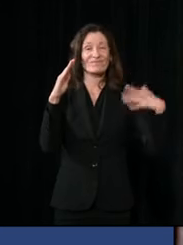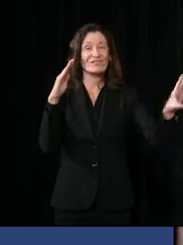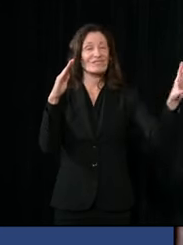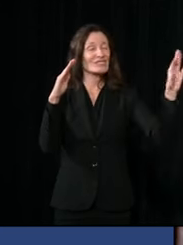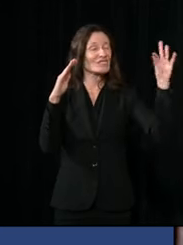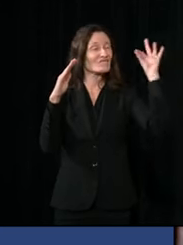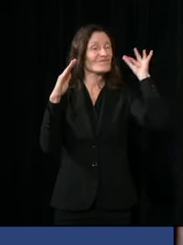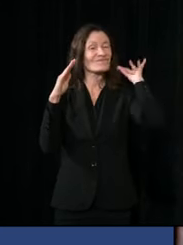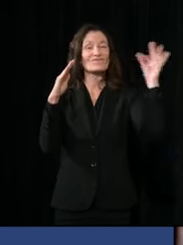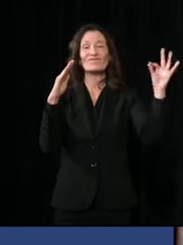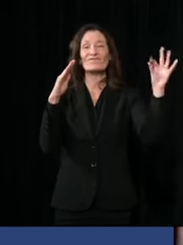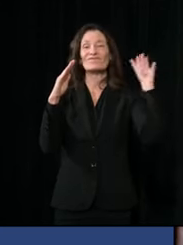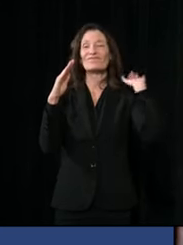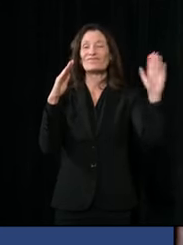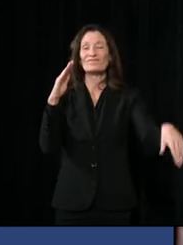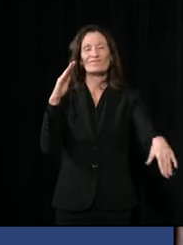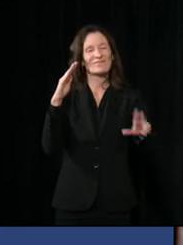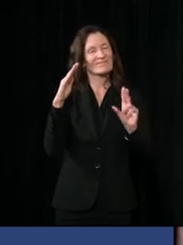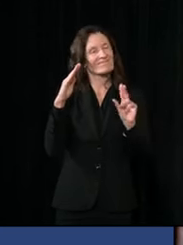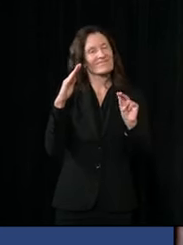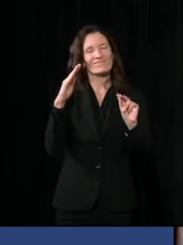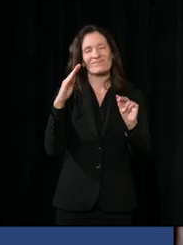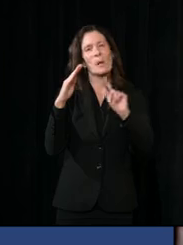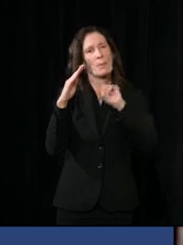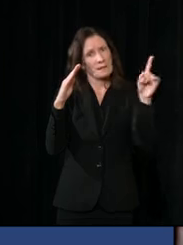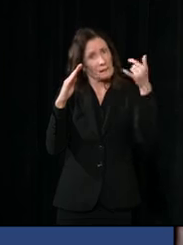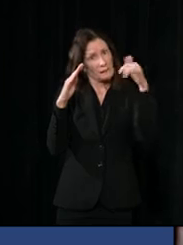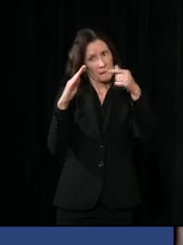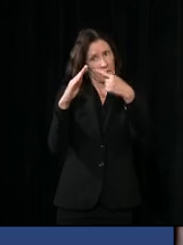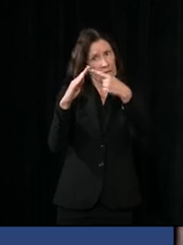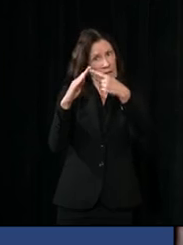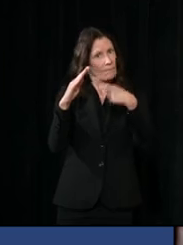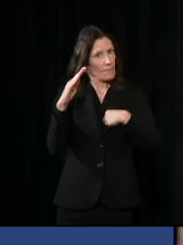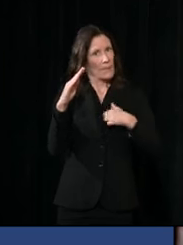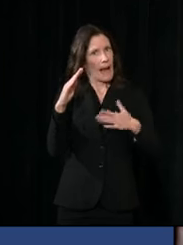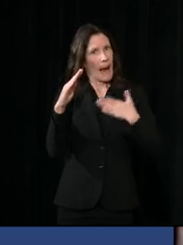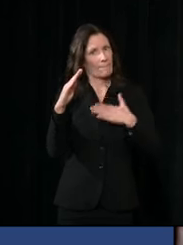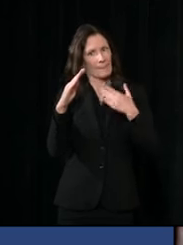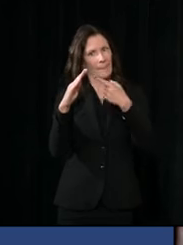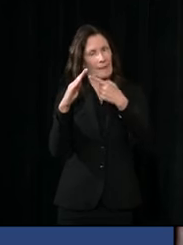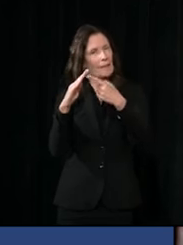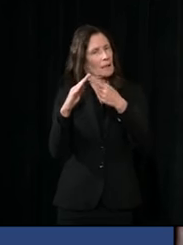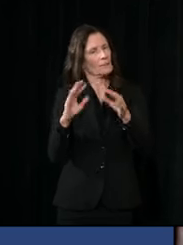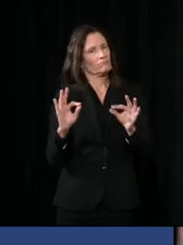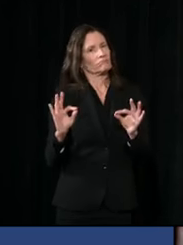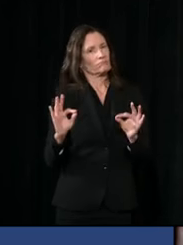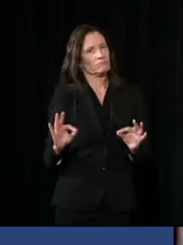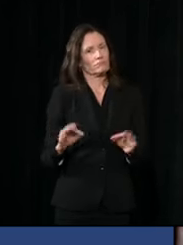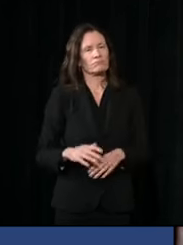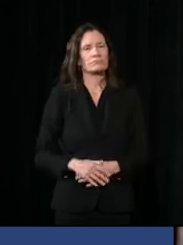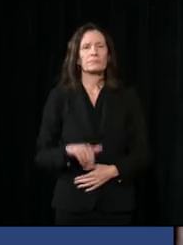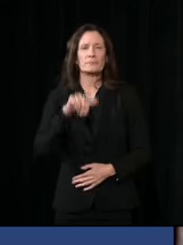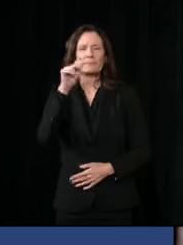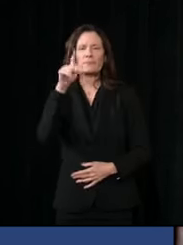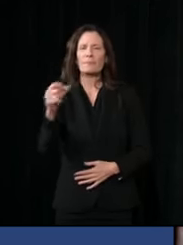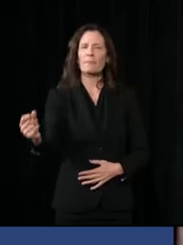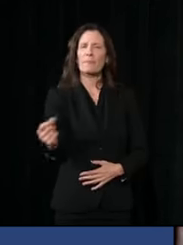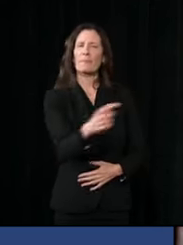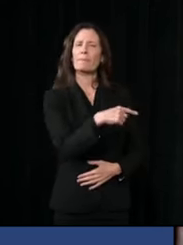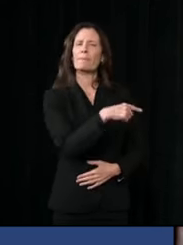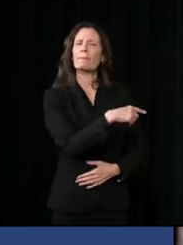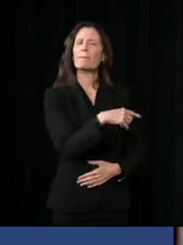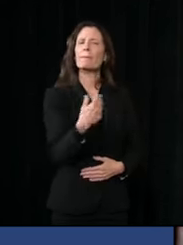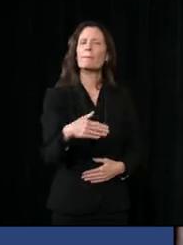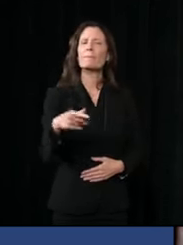next question is from Penn Live. Governor, is there any consideration being given to lifting some of the restrictions,